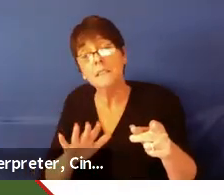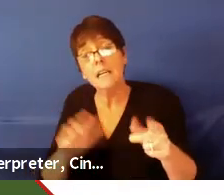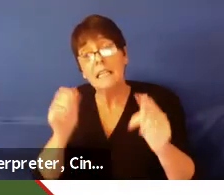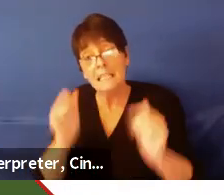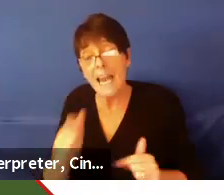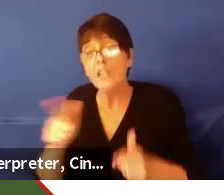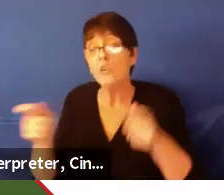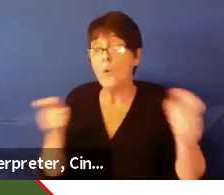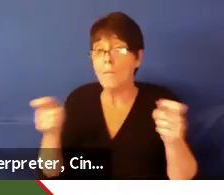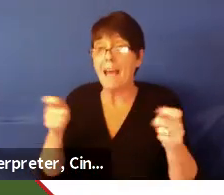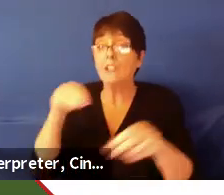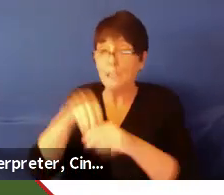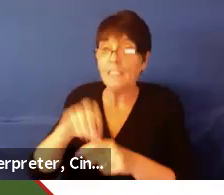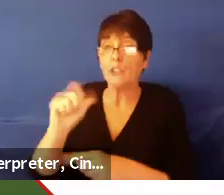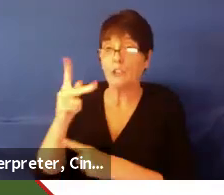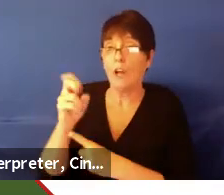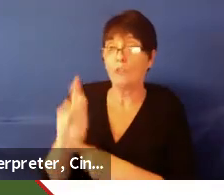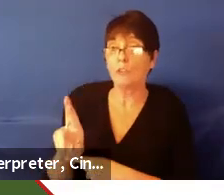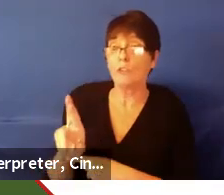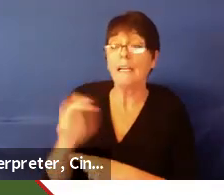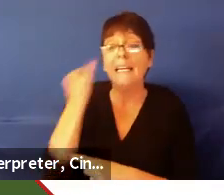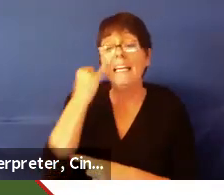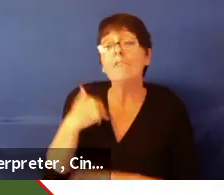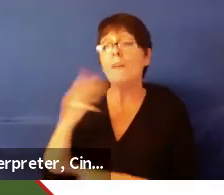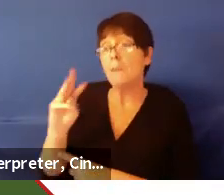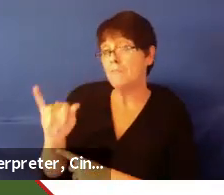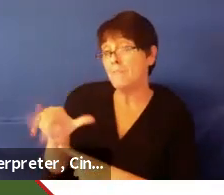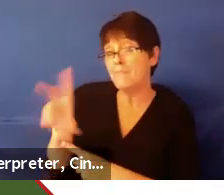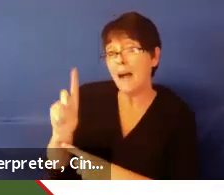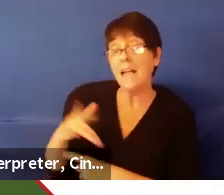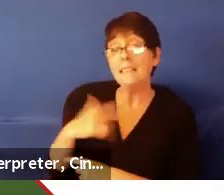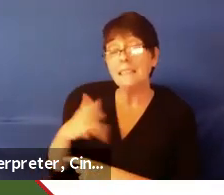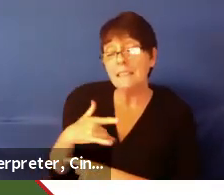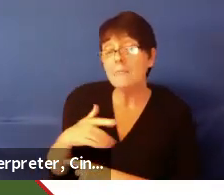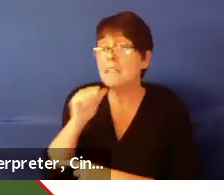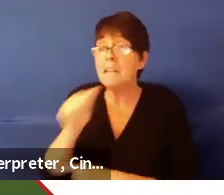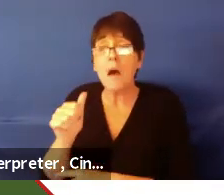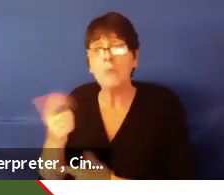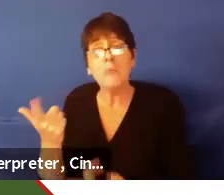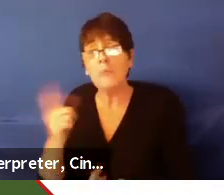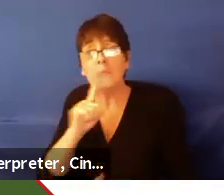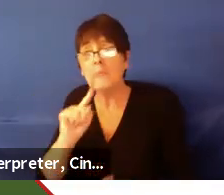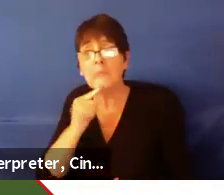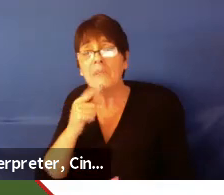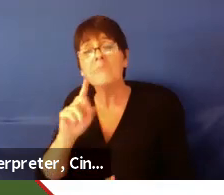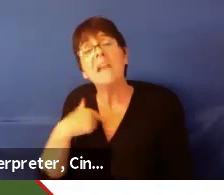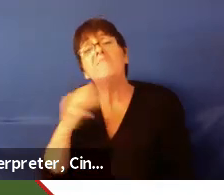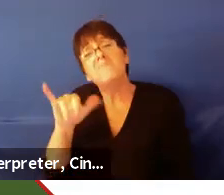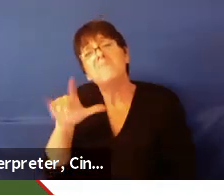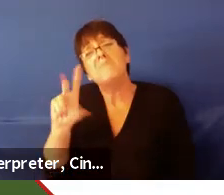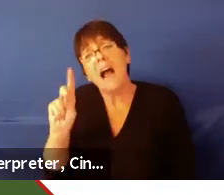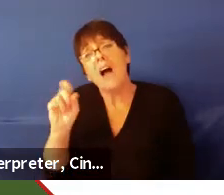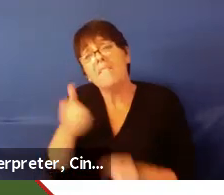in a shelter? If you have mild symptoms, so you're not critically ill, but you have mild symptoms of